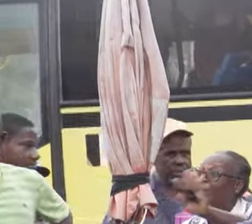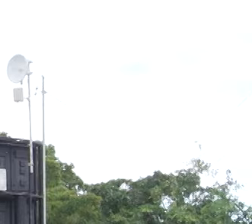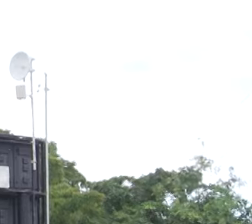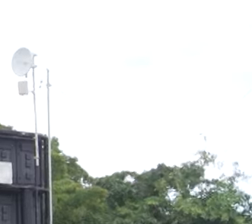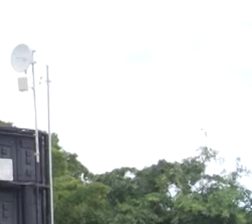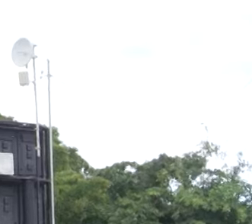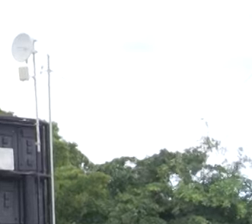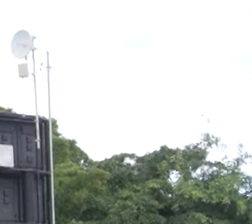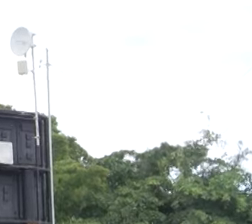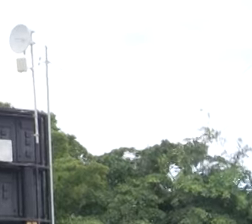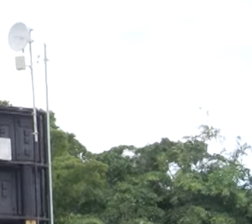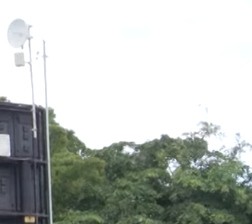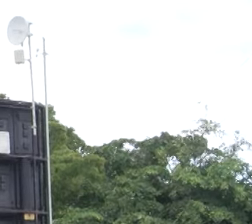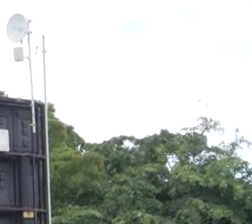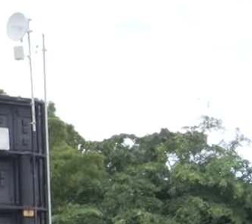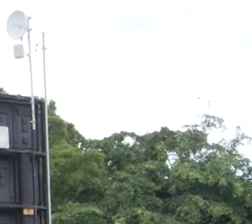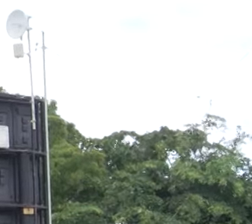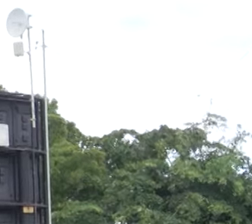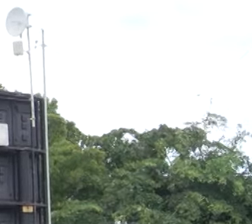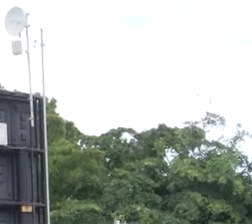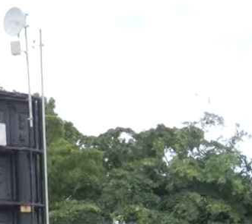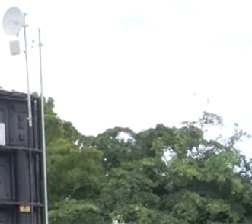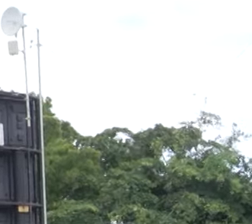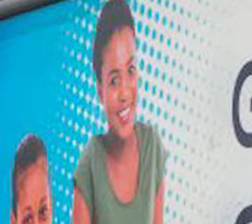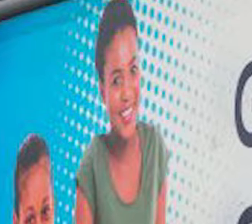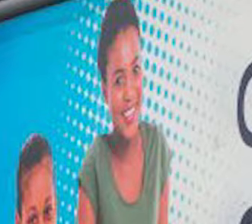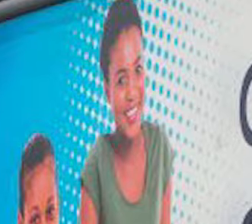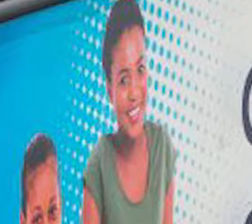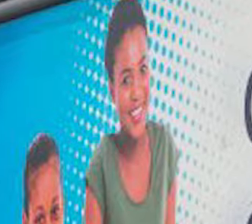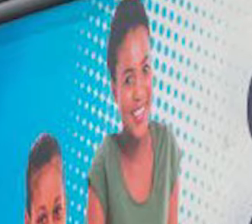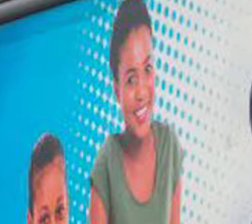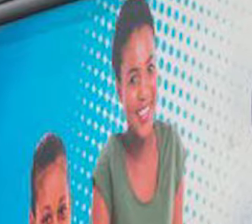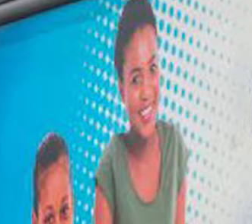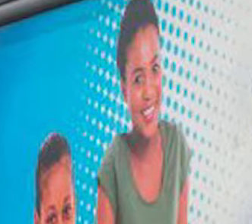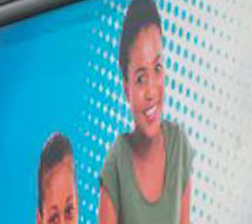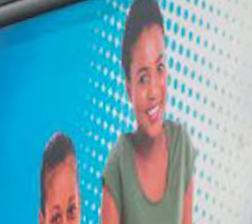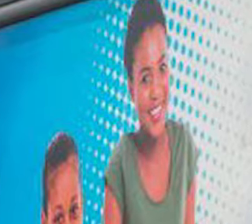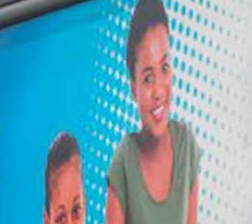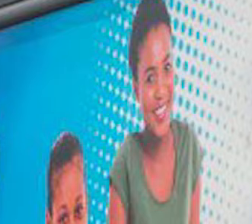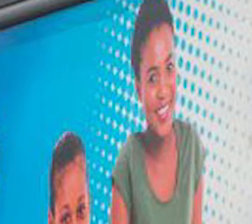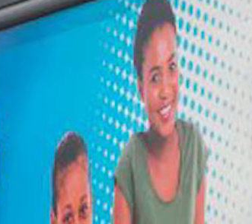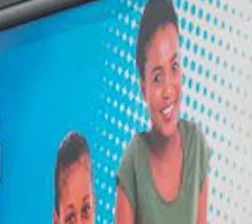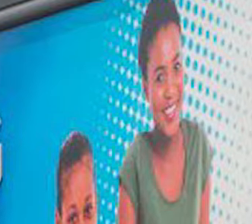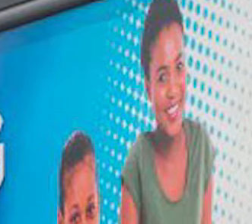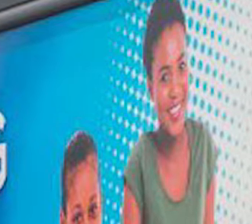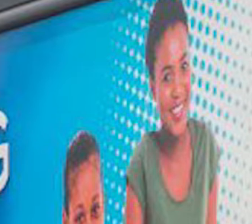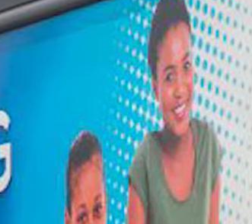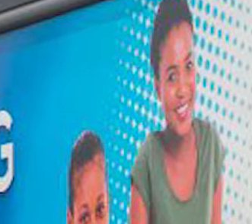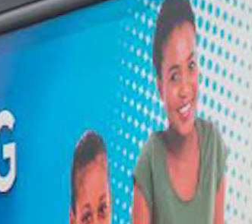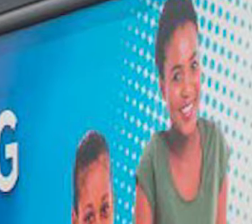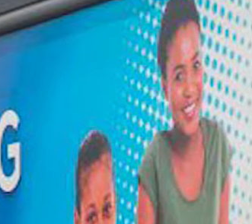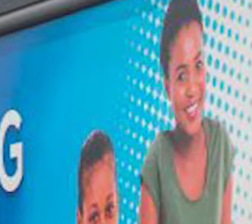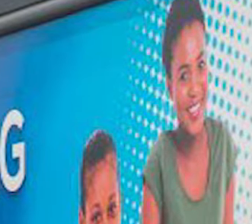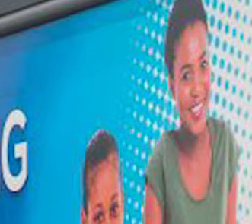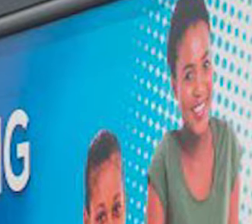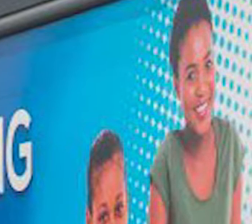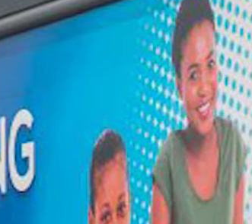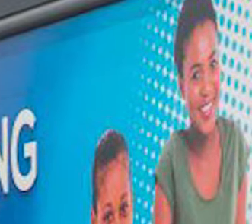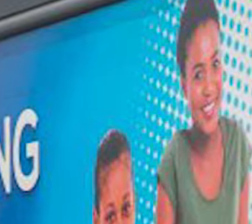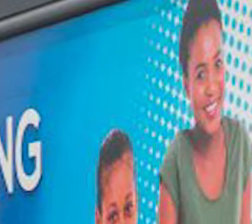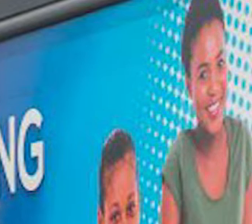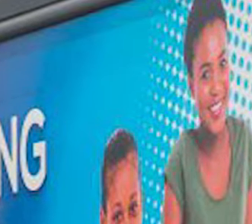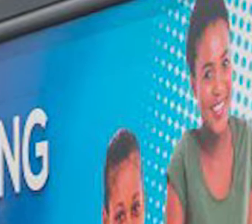comprehensive cashless system at the state-owned bus company. Minister Vaz contends that use of the Smarter Cards will aid